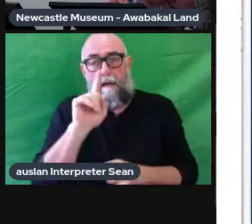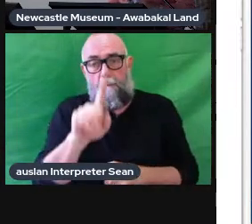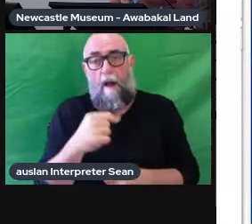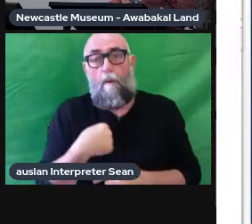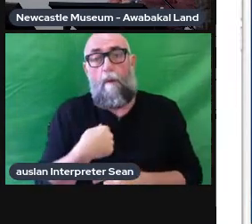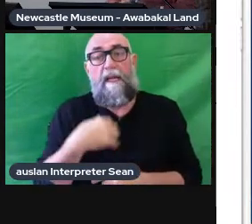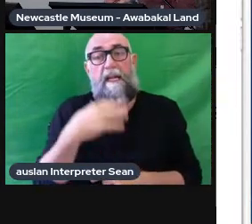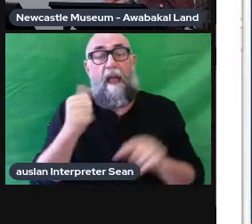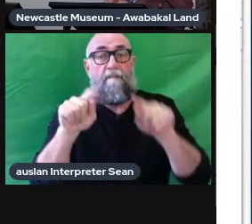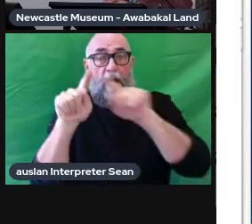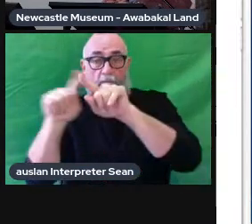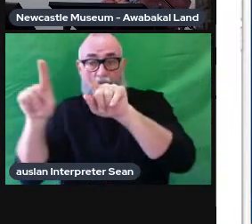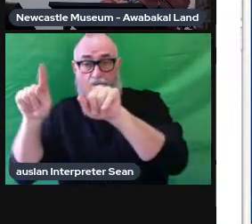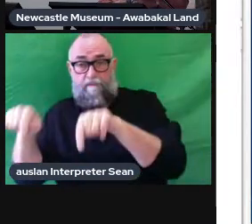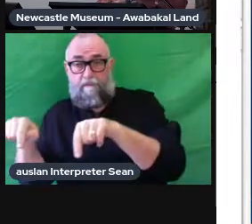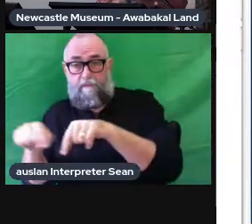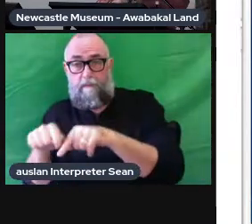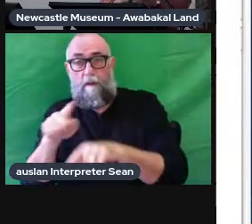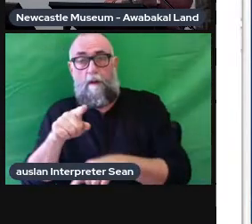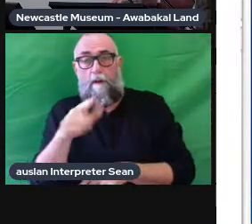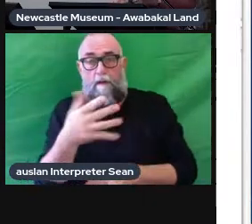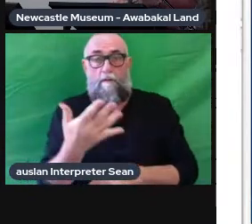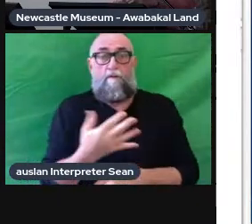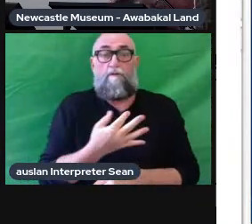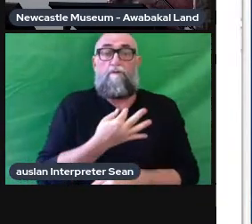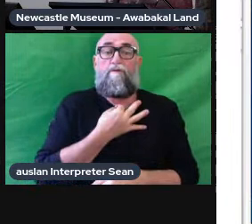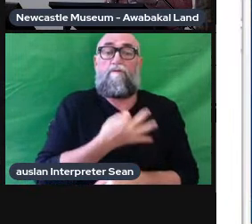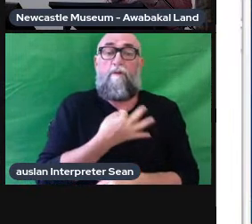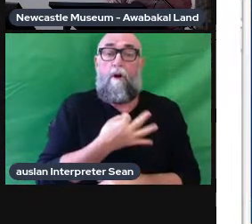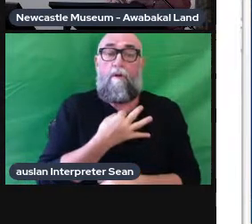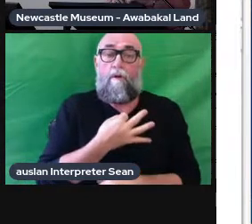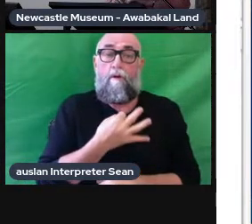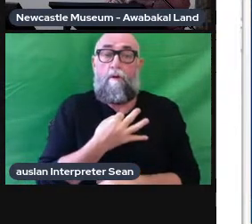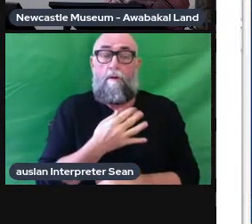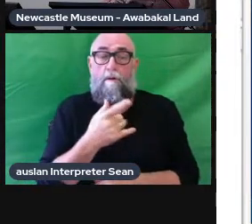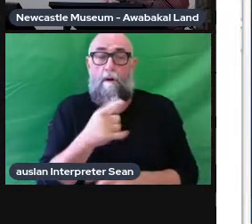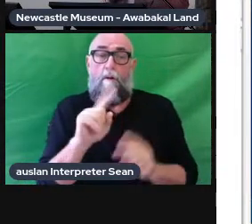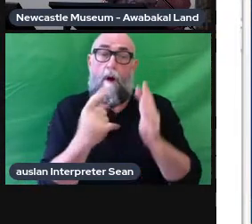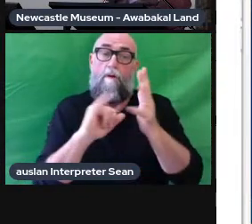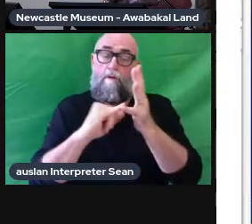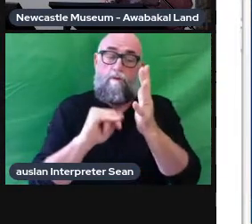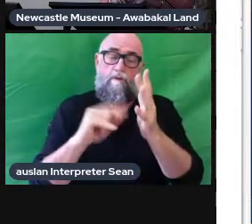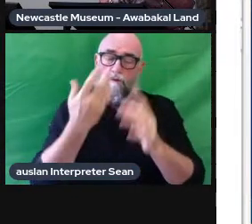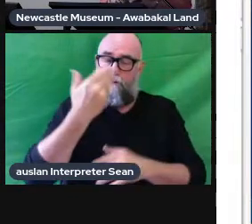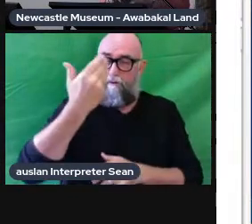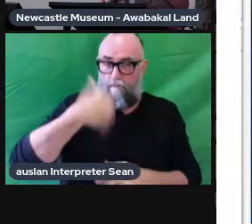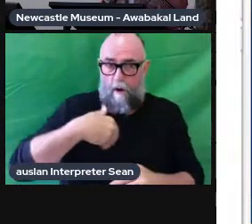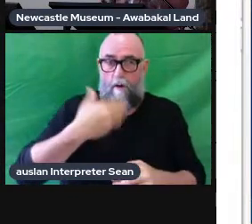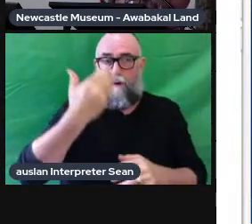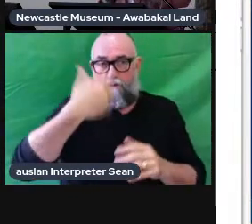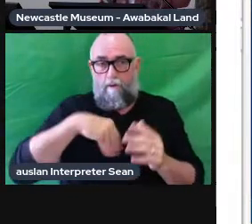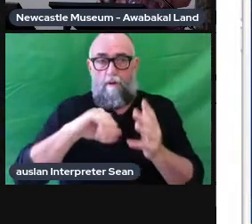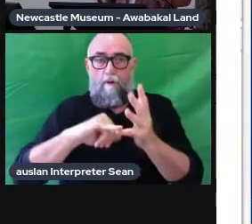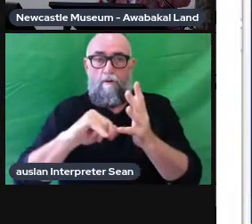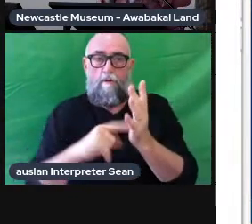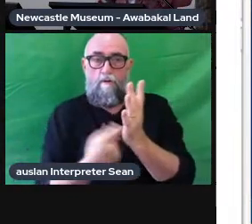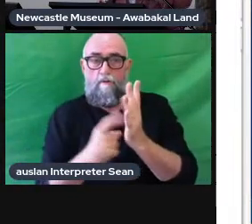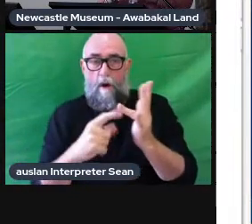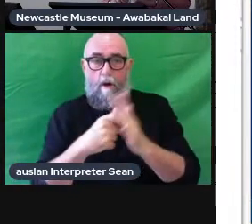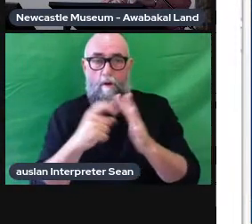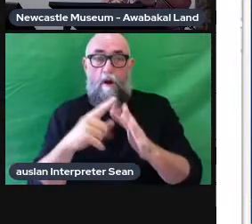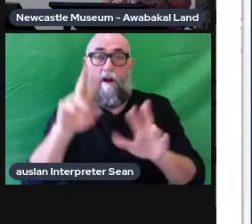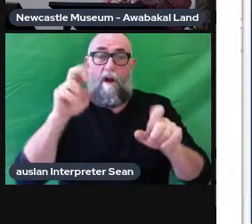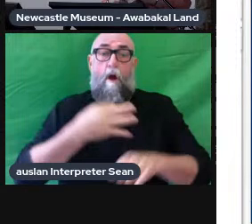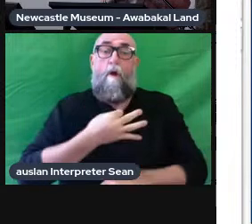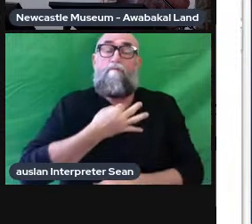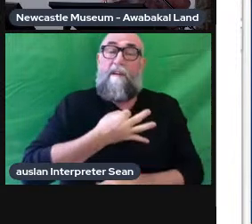stroke riskometer available online that you can go and have a look at. It's an app. You can put in